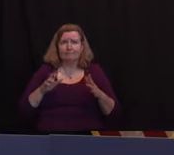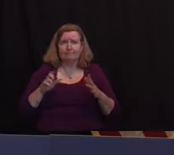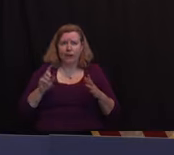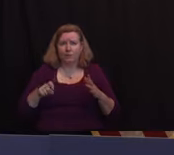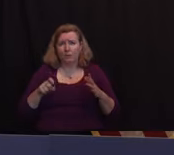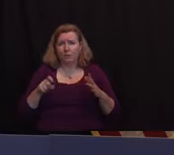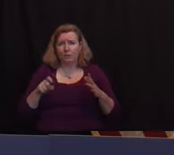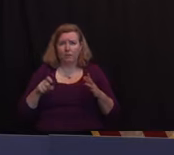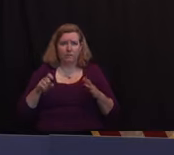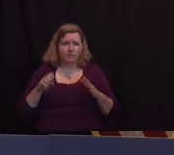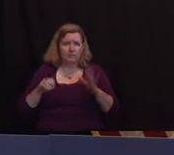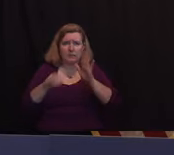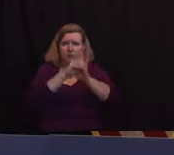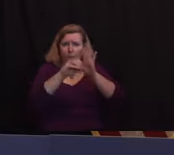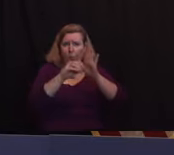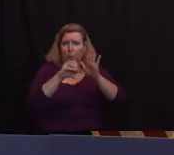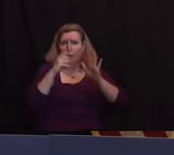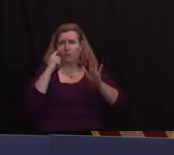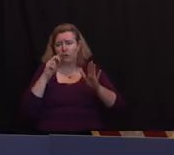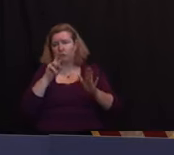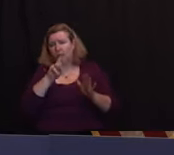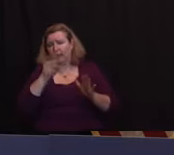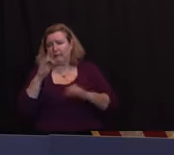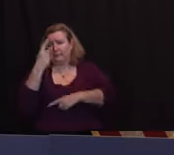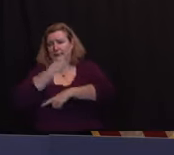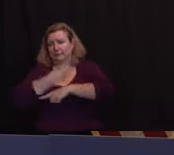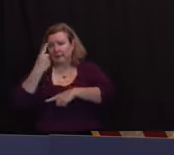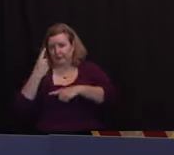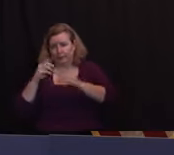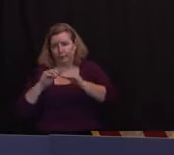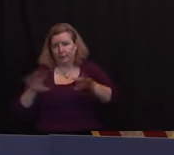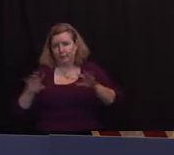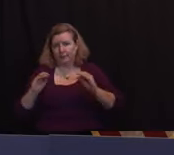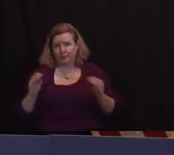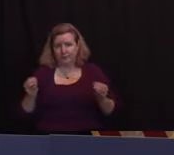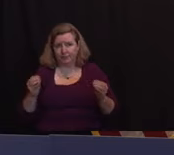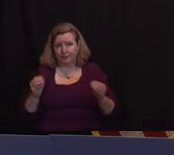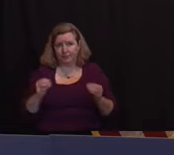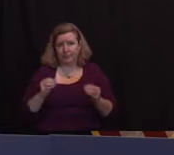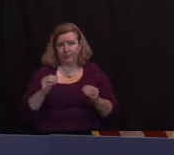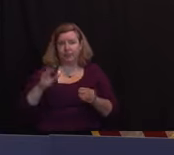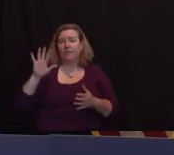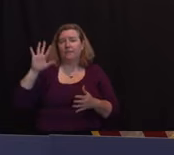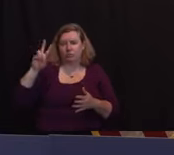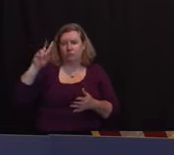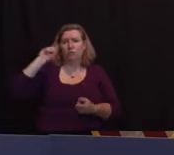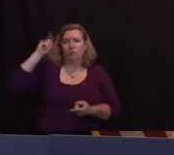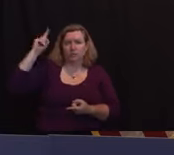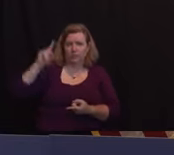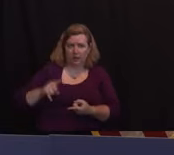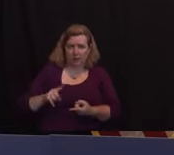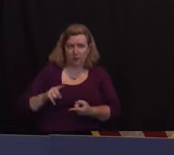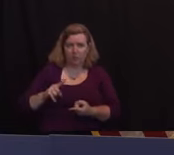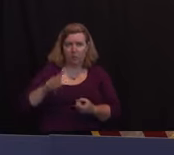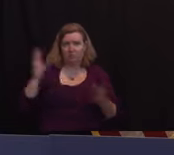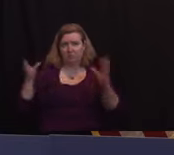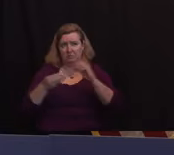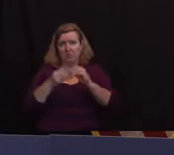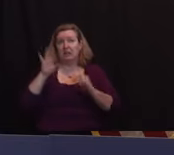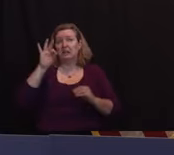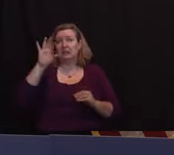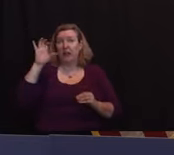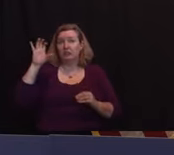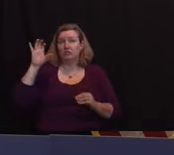for 28 days. So I expect the 52 to go down and the cumulative number of 900 to go down as